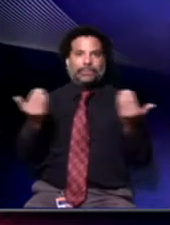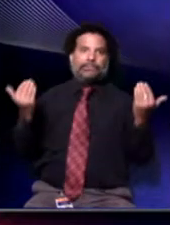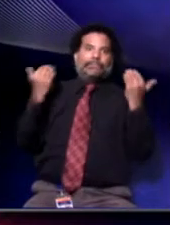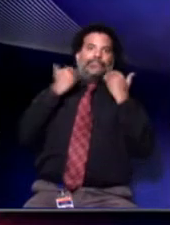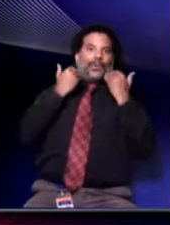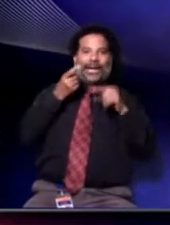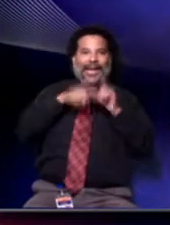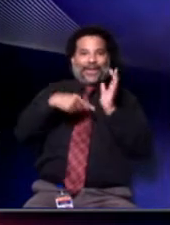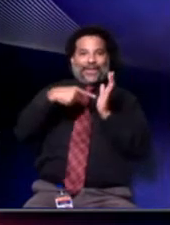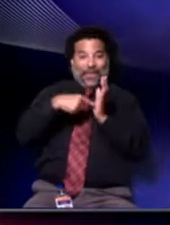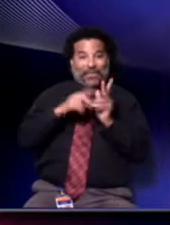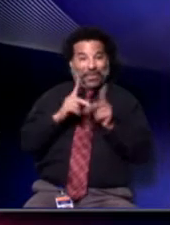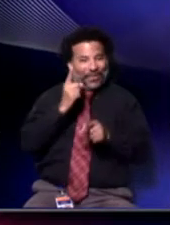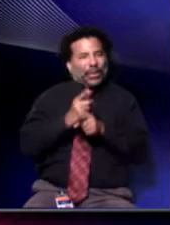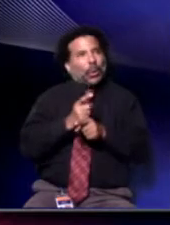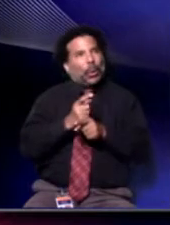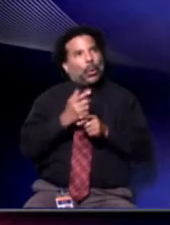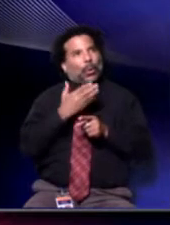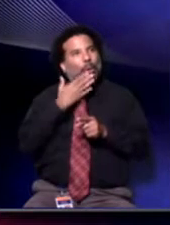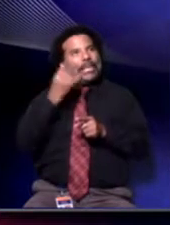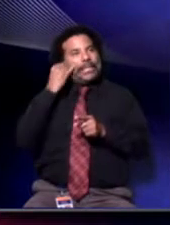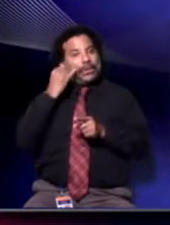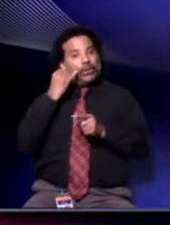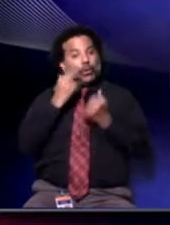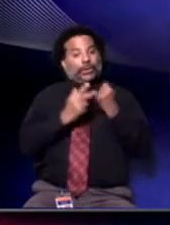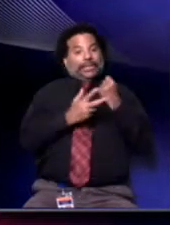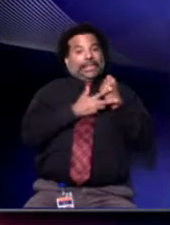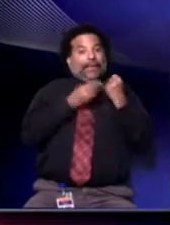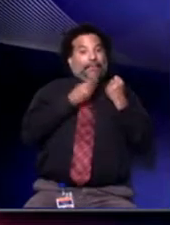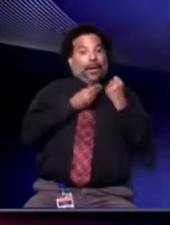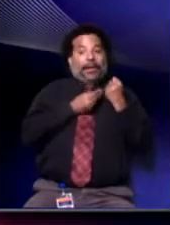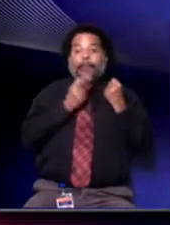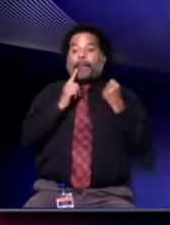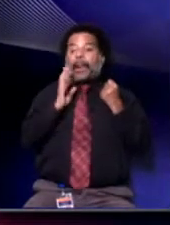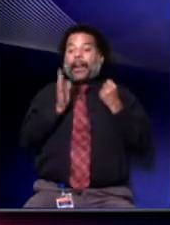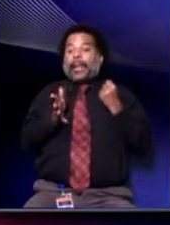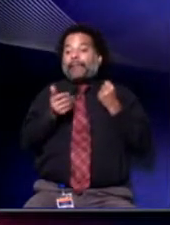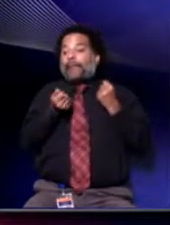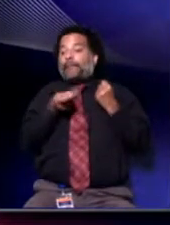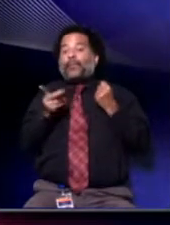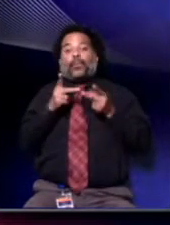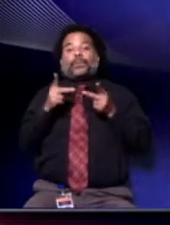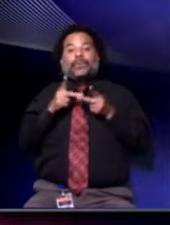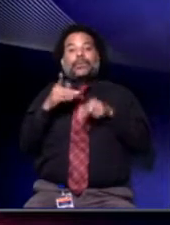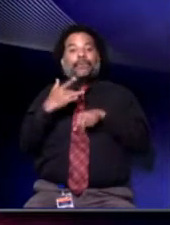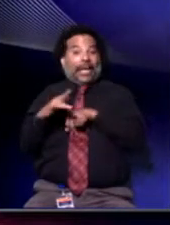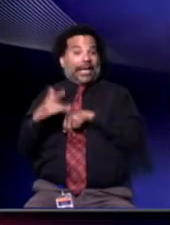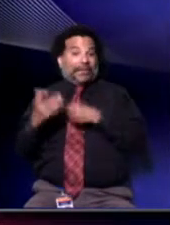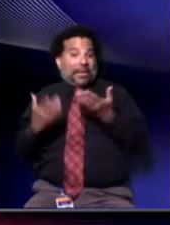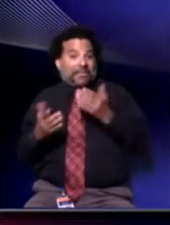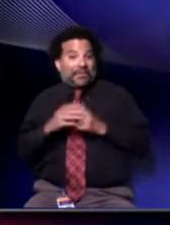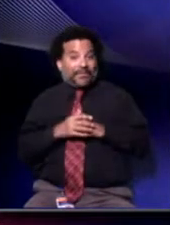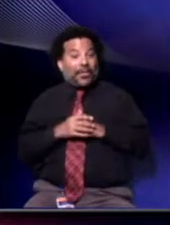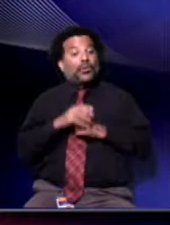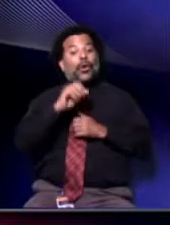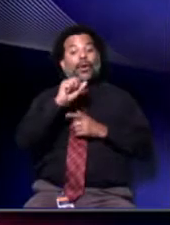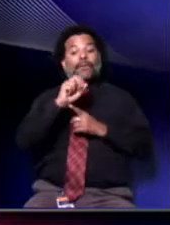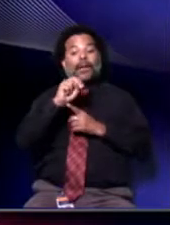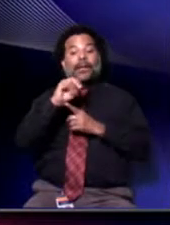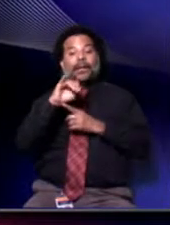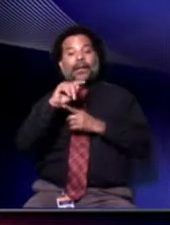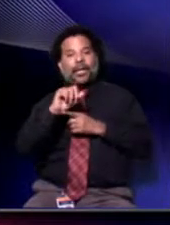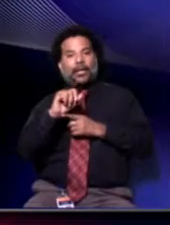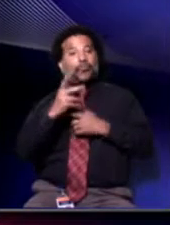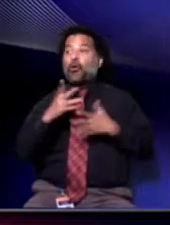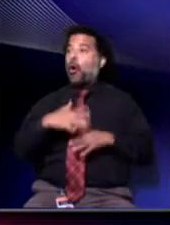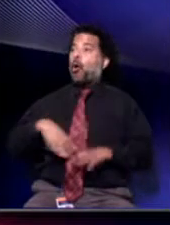everybody. So that becomes a issue in and of itself, is if Anita was able to fill all the